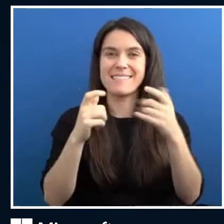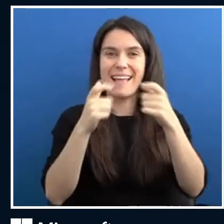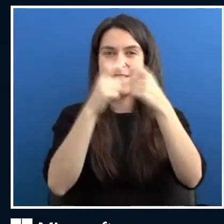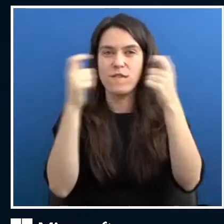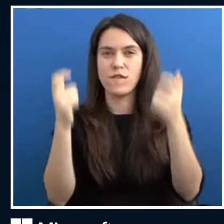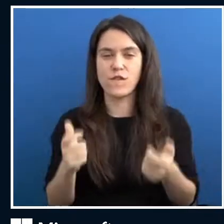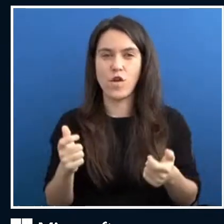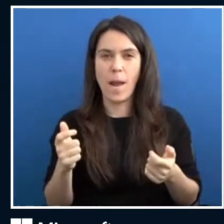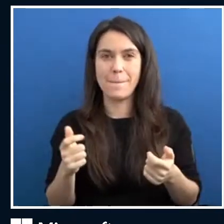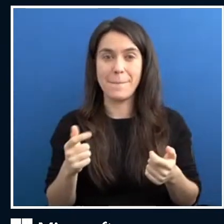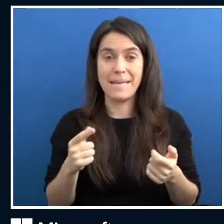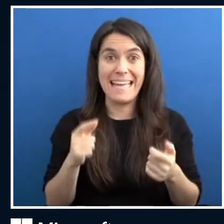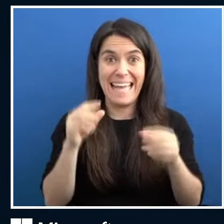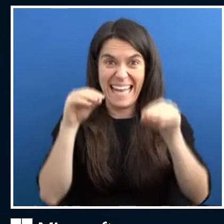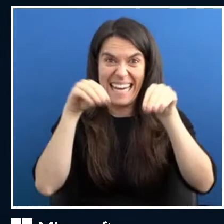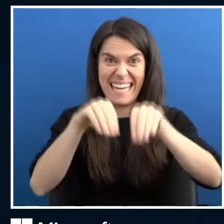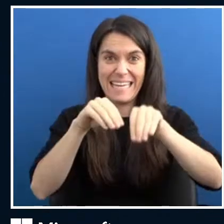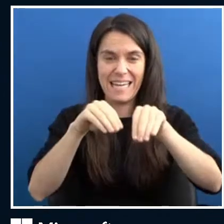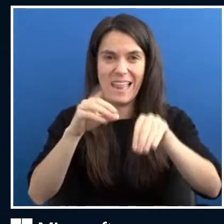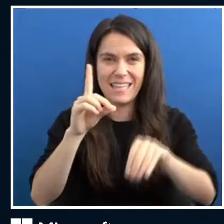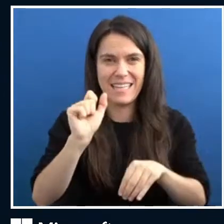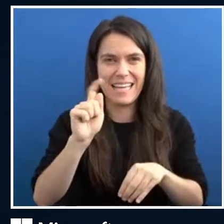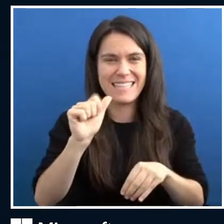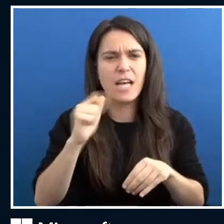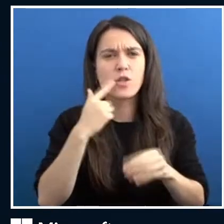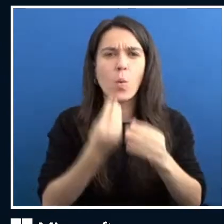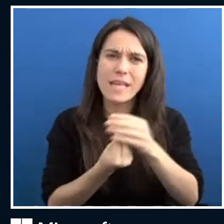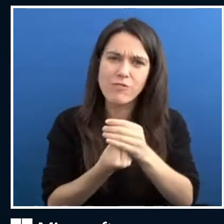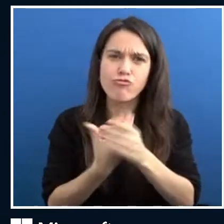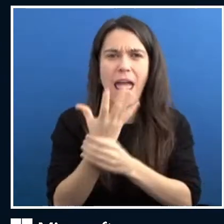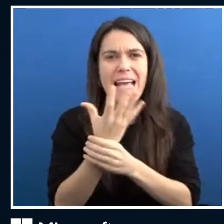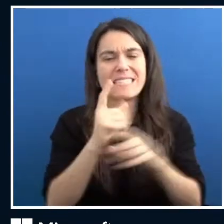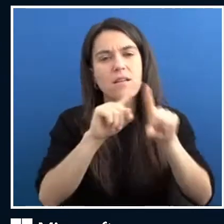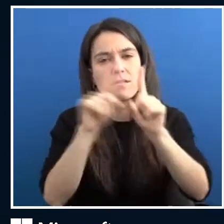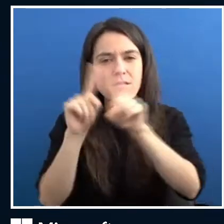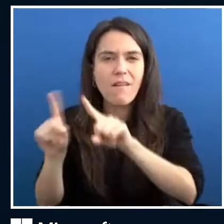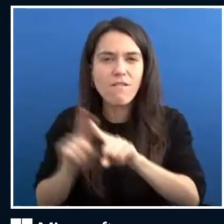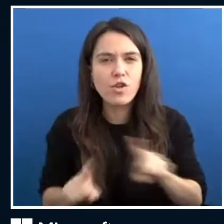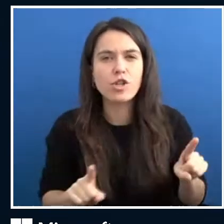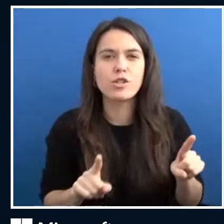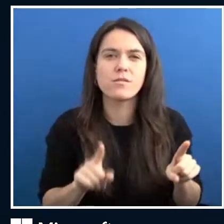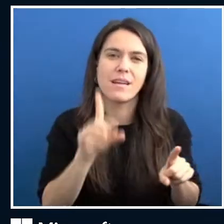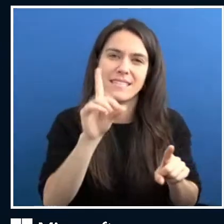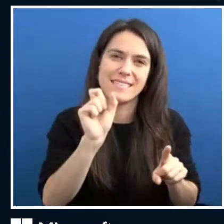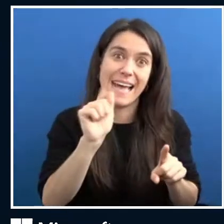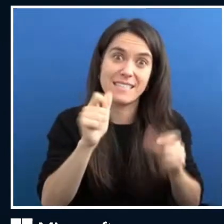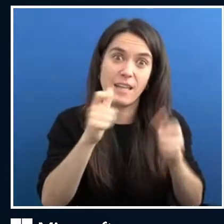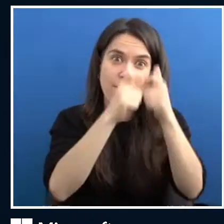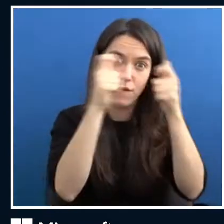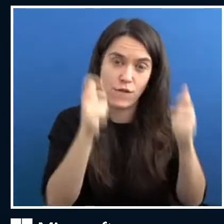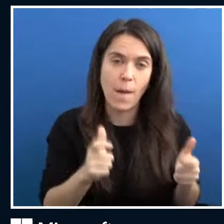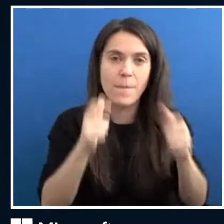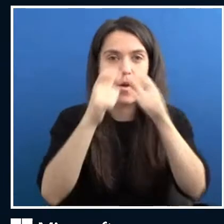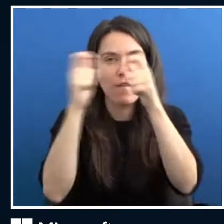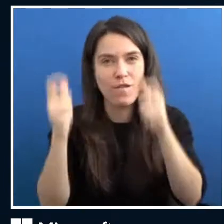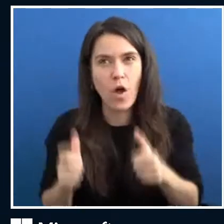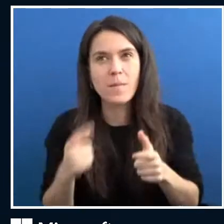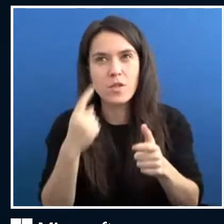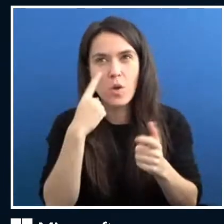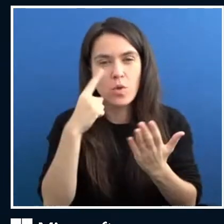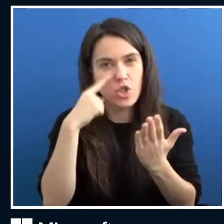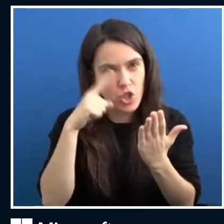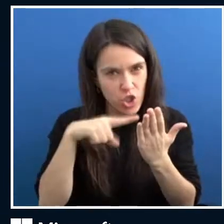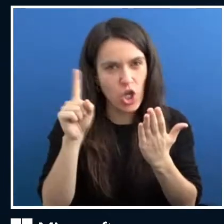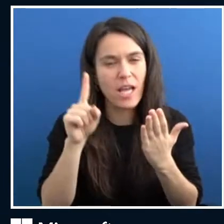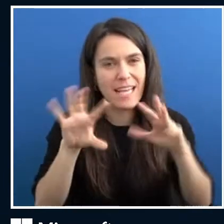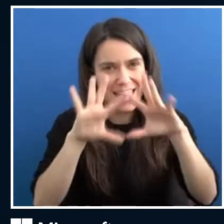data. So we create two different data frames. So in the end, we check every single one of the words,